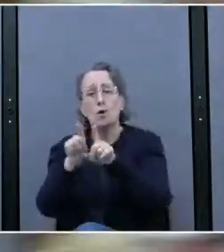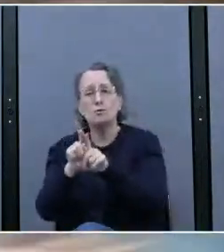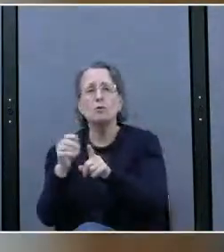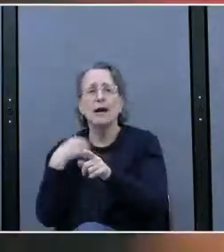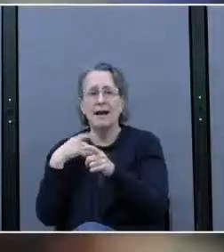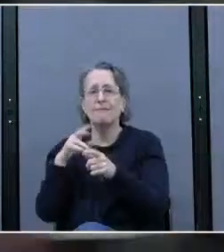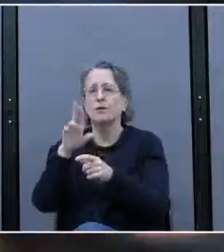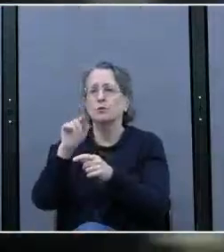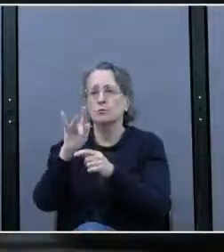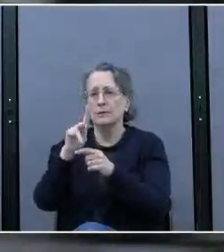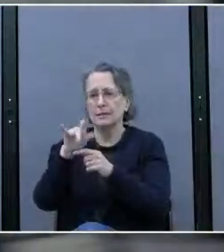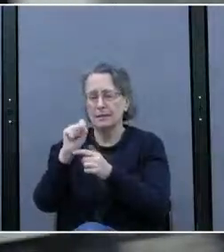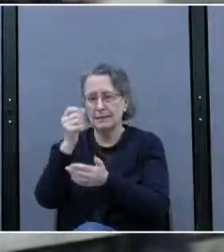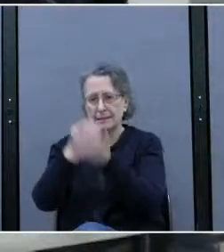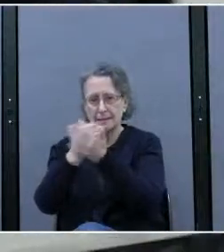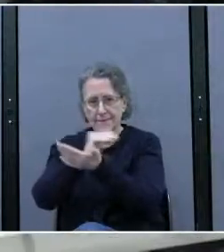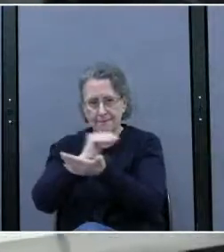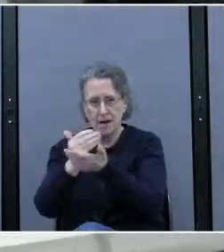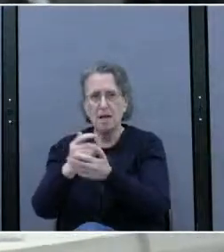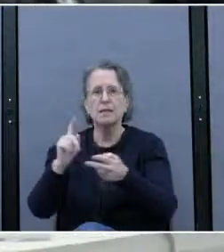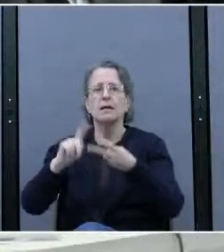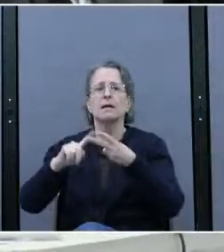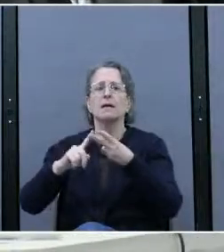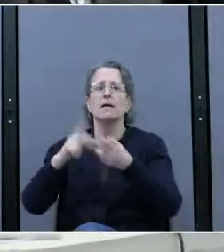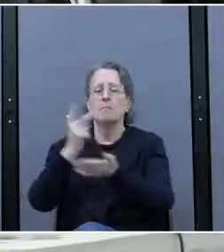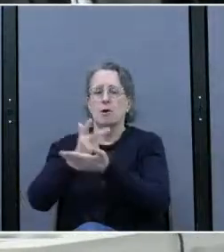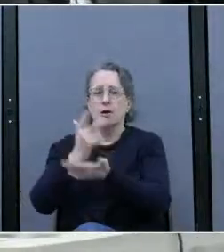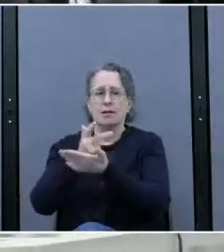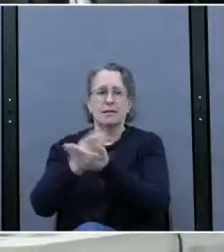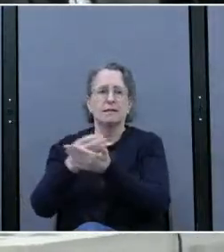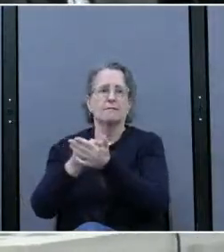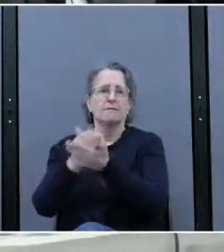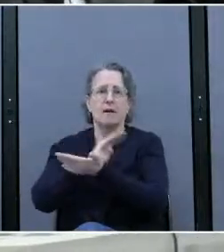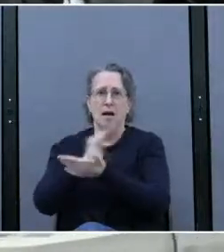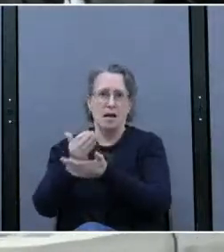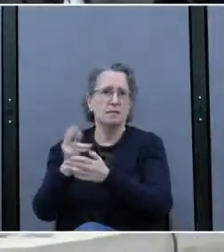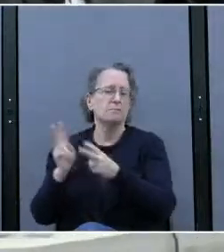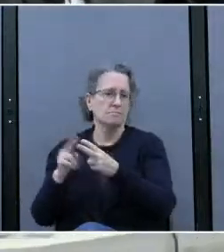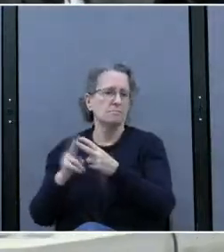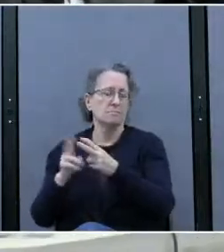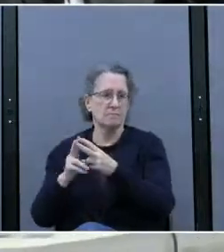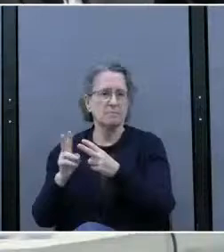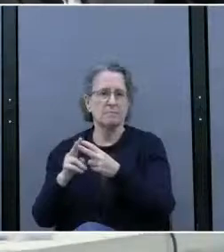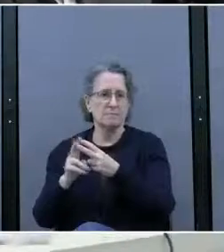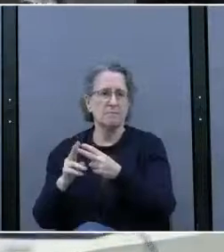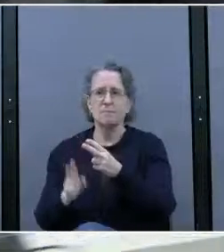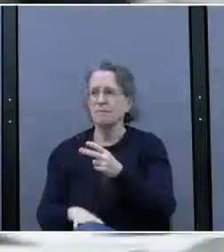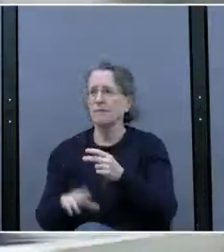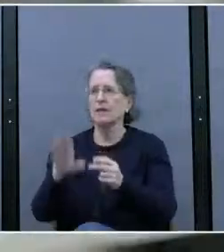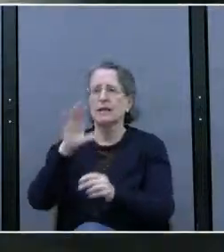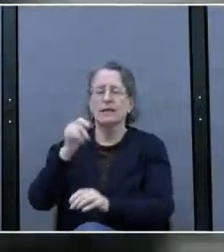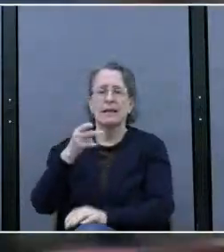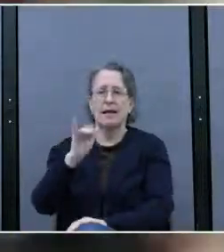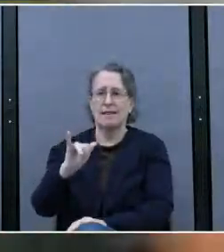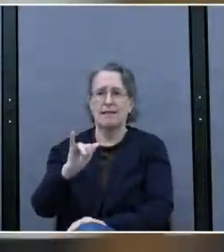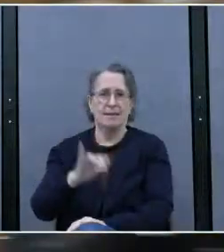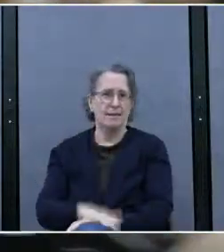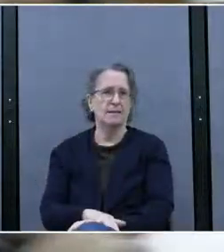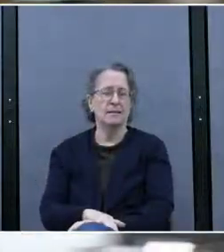fund, and that raises money to spend in those areas. I think Kathy was next.